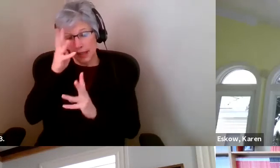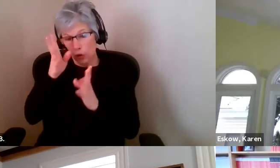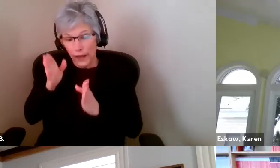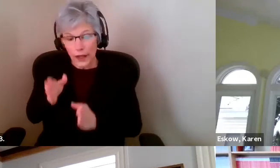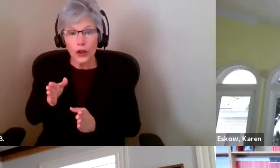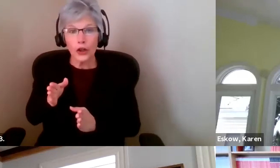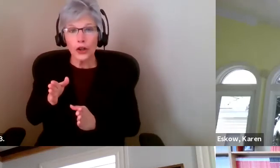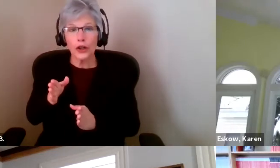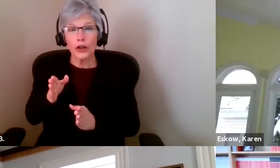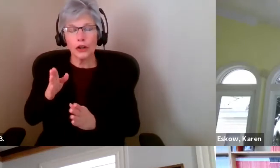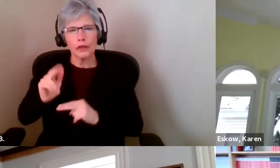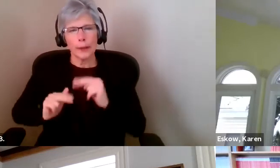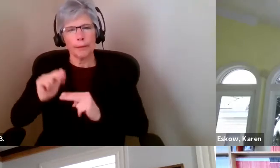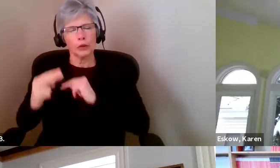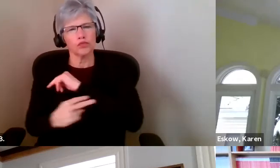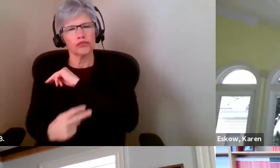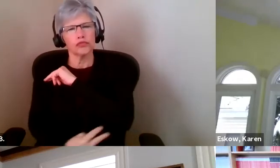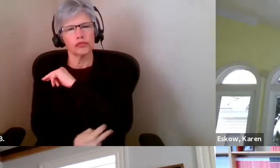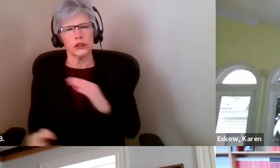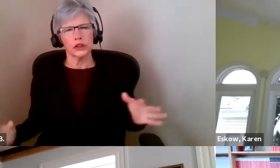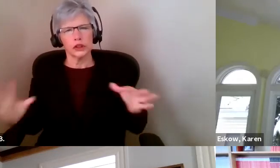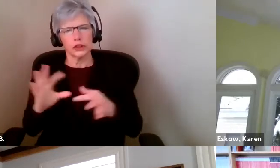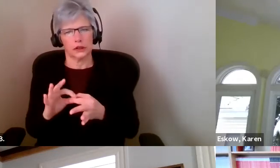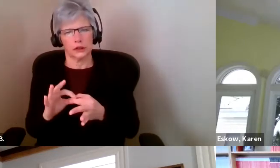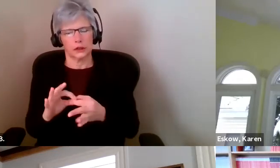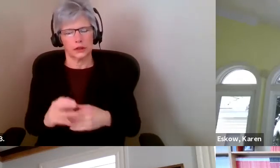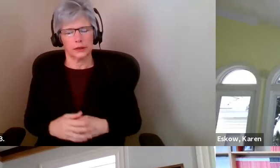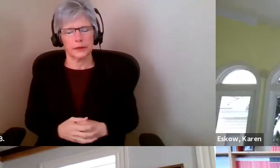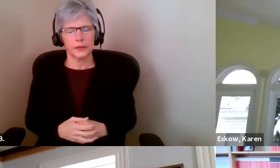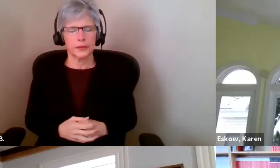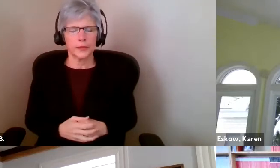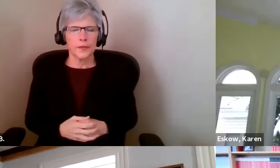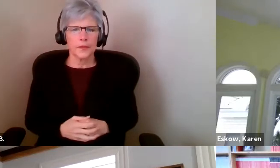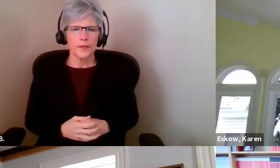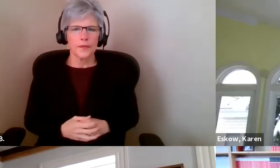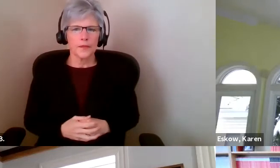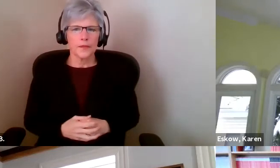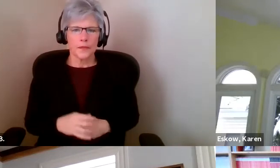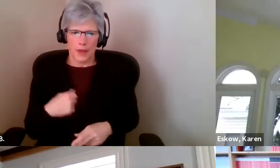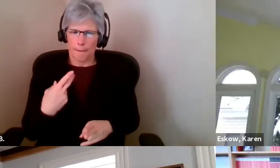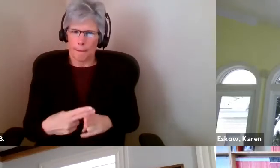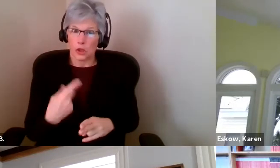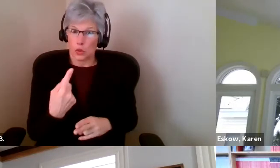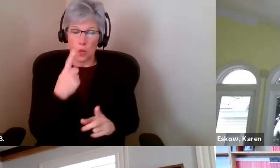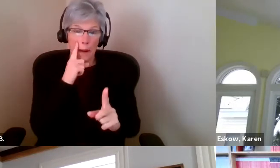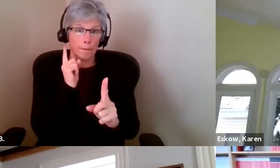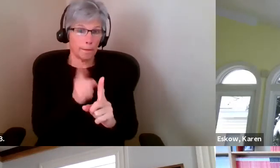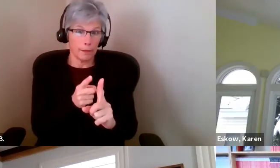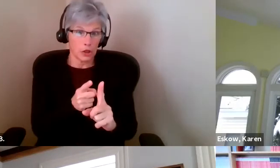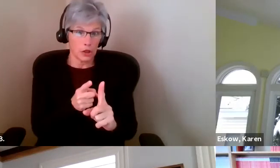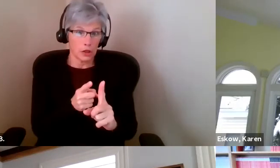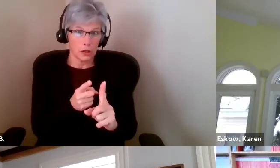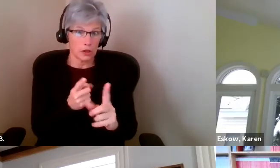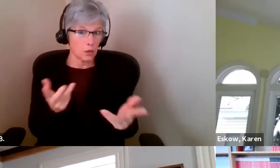talked about one of our missions being to address the whole